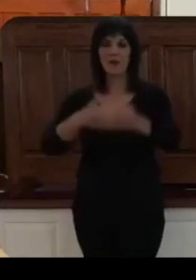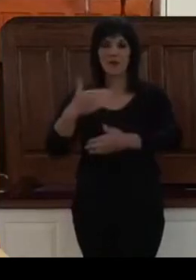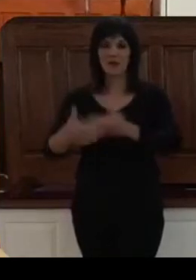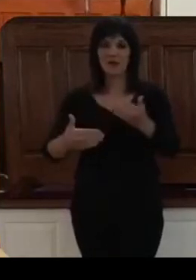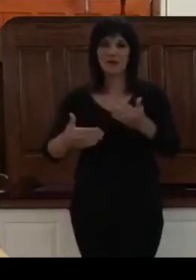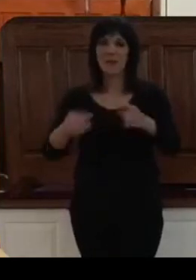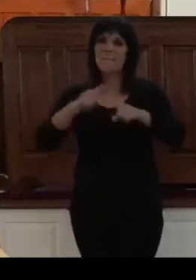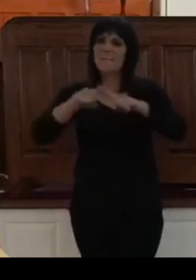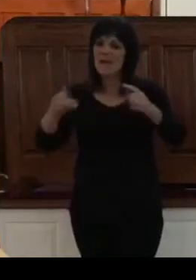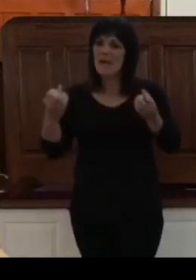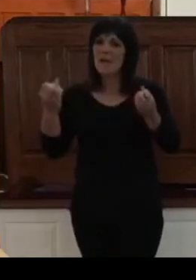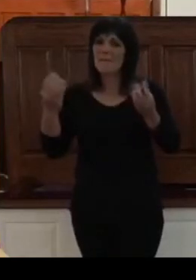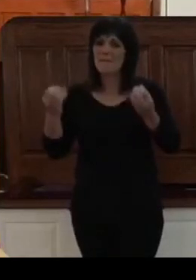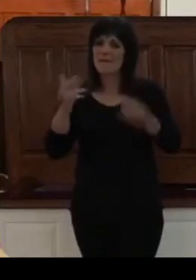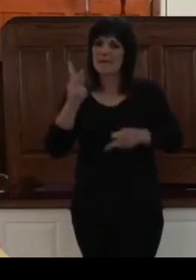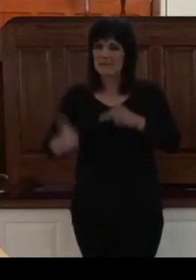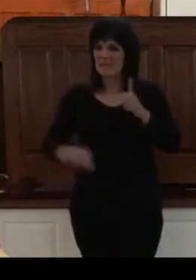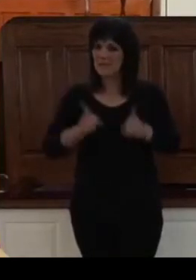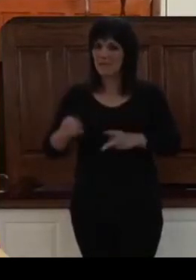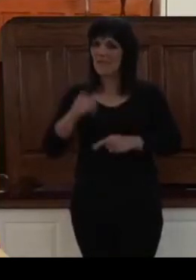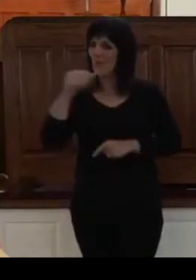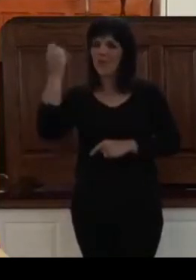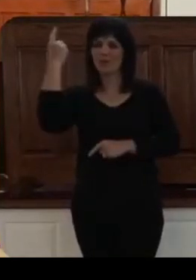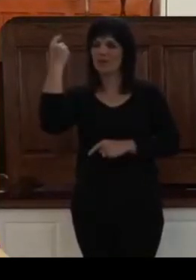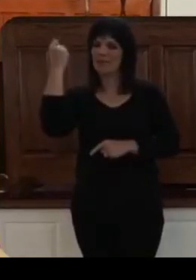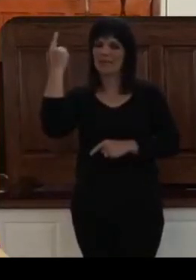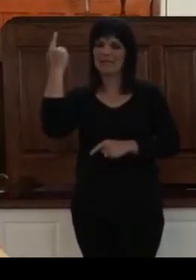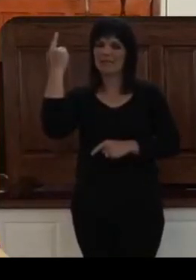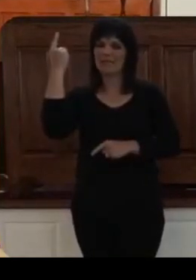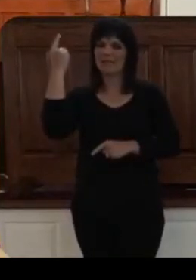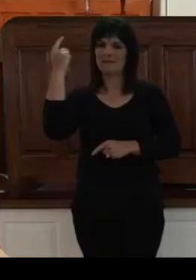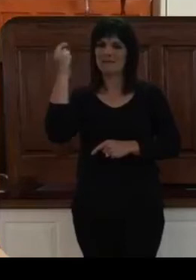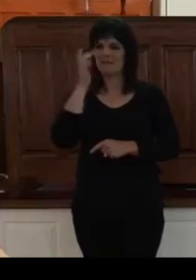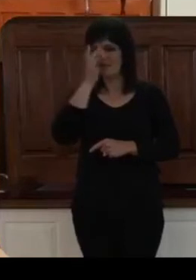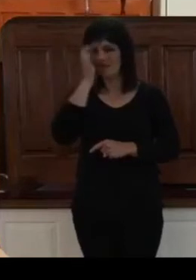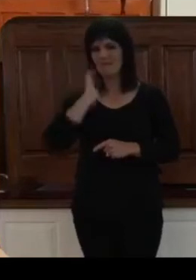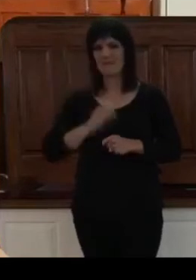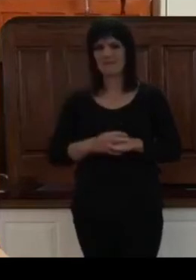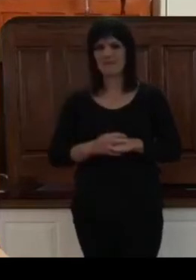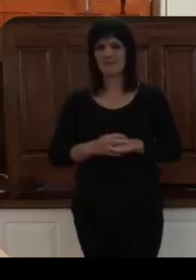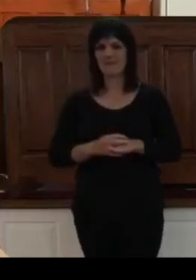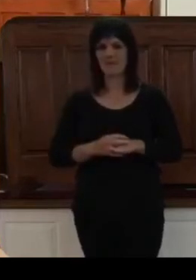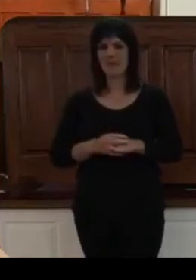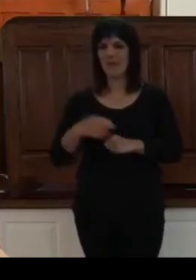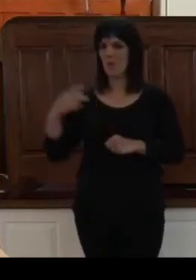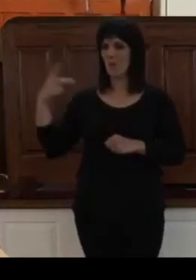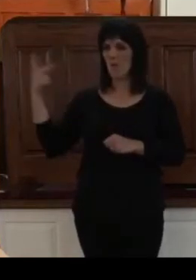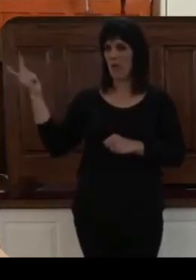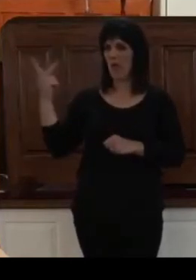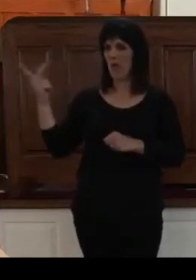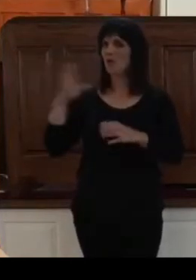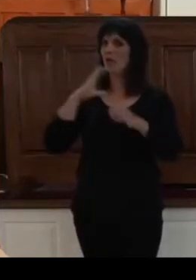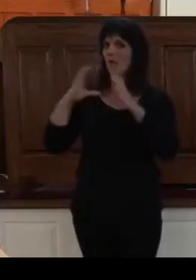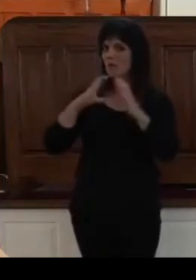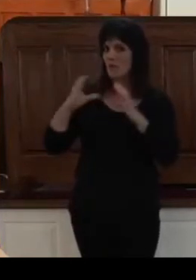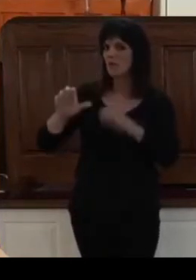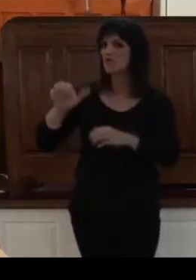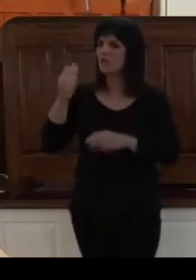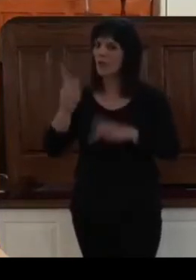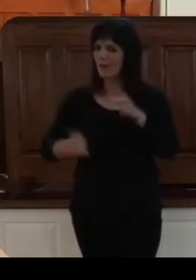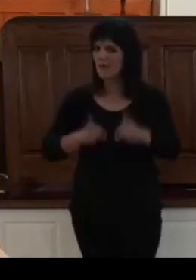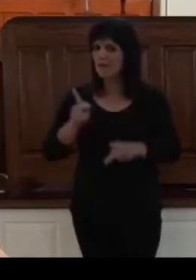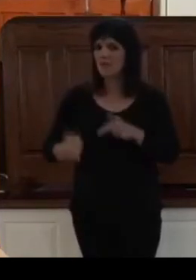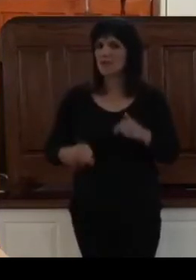Sadly, many church people don't get this. Dana and I had a neat conversation between services today, and I